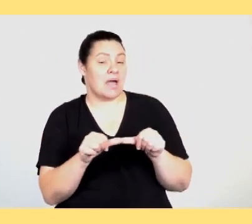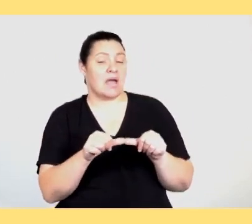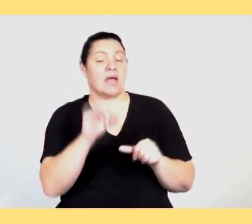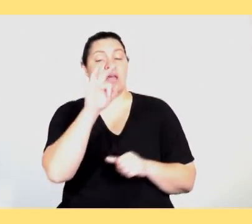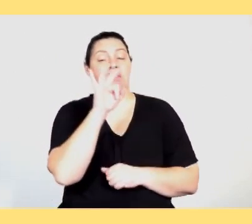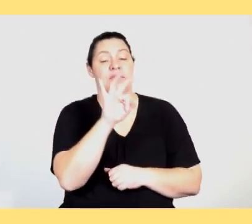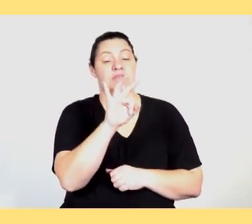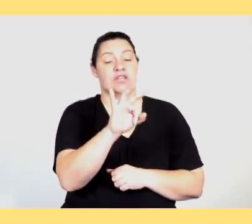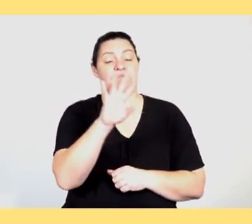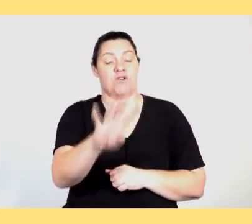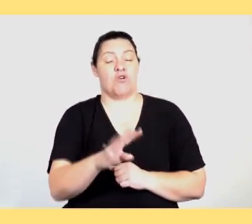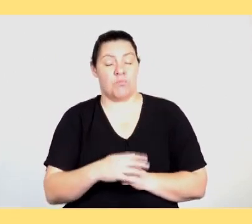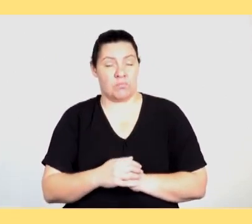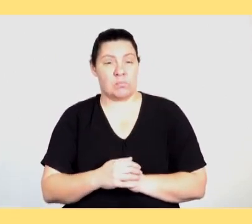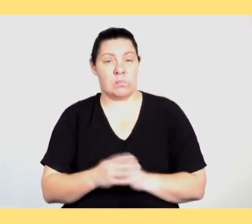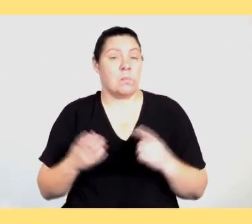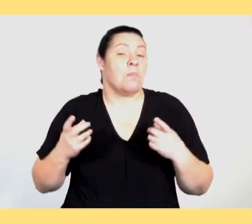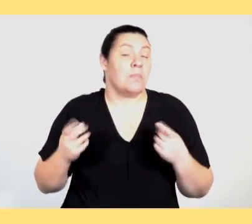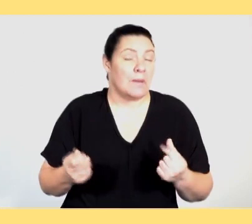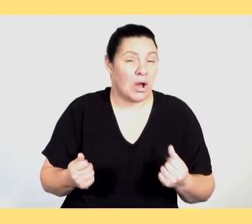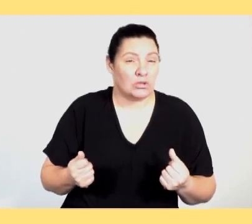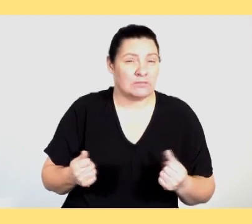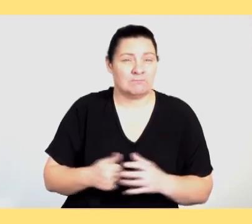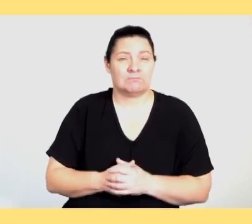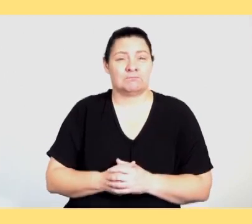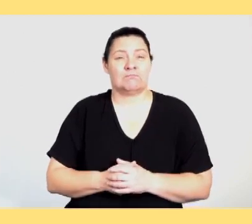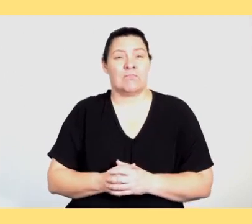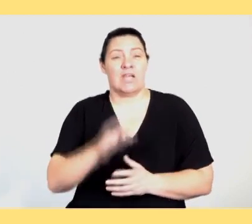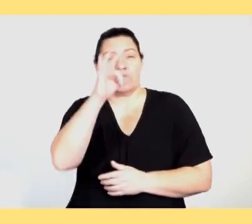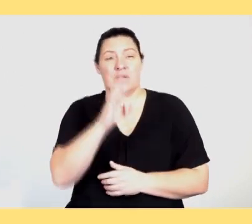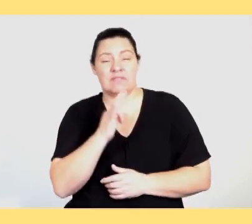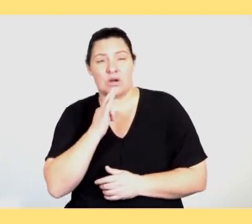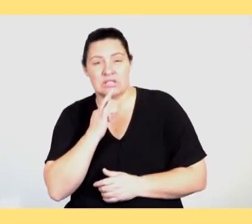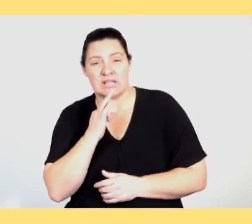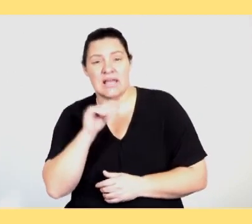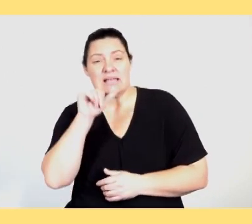number 34. And the amount is going to be